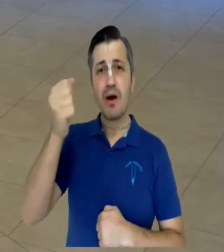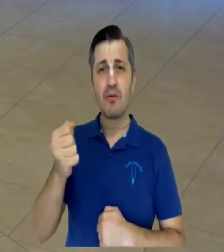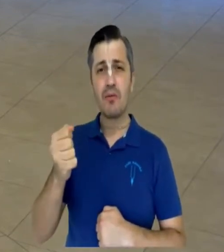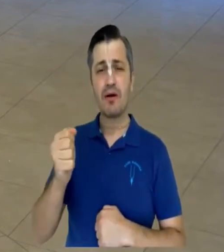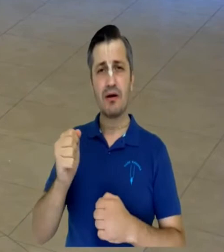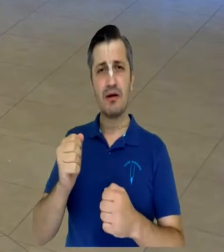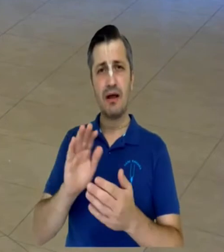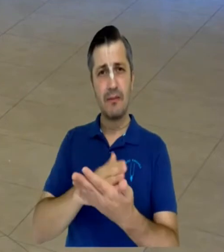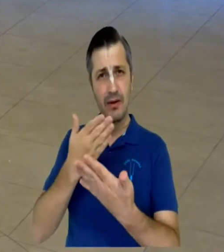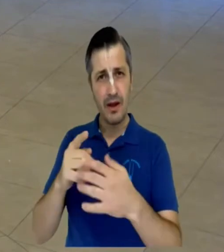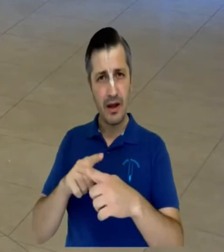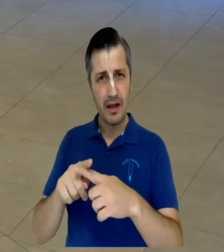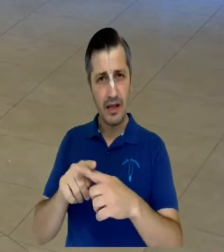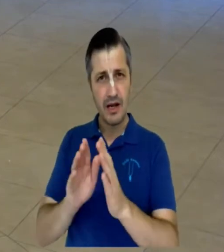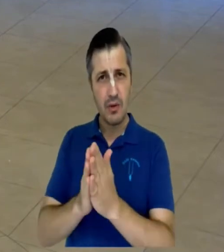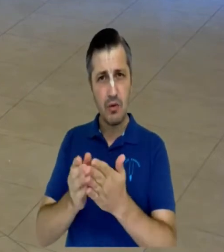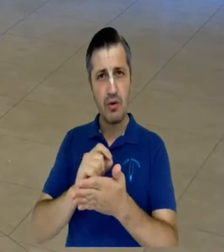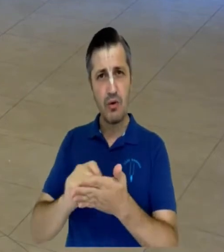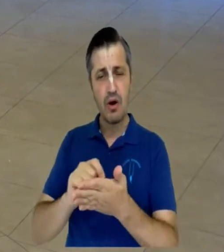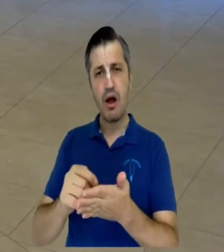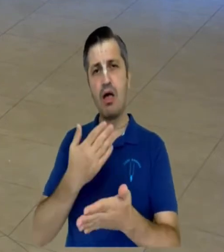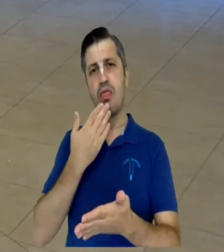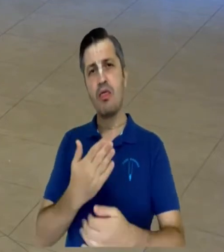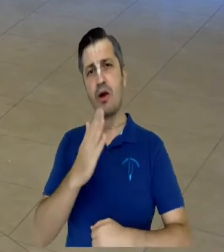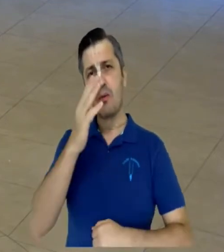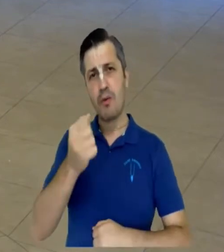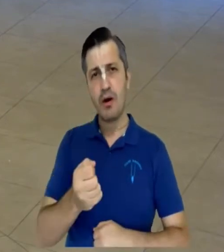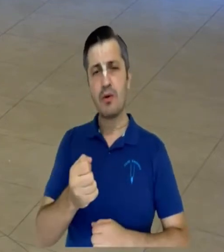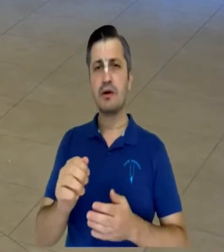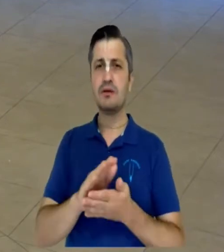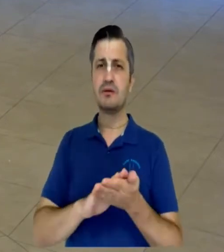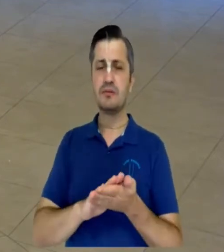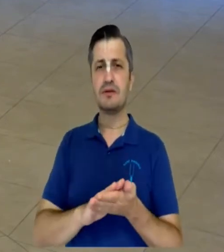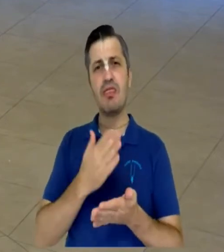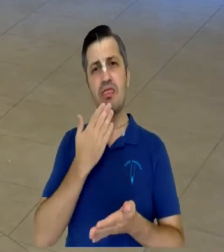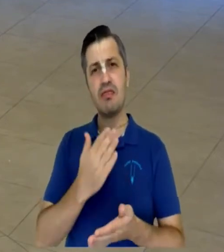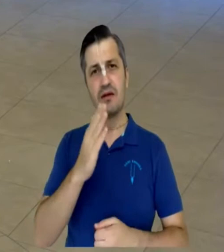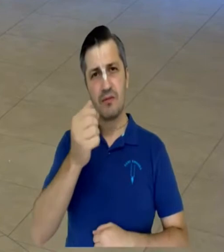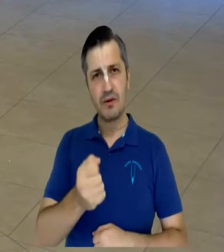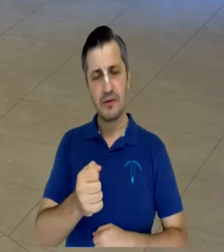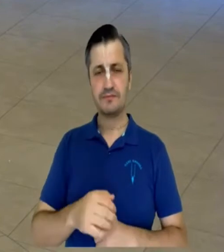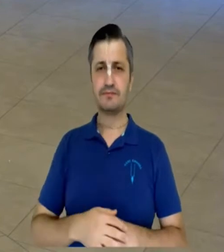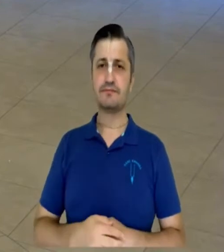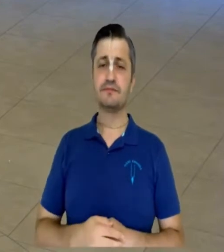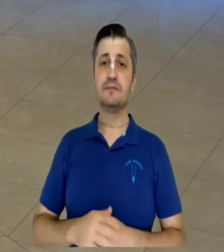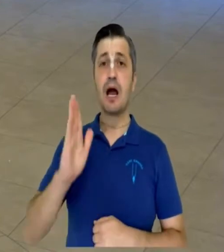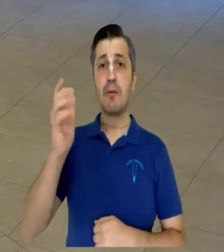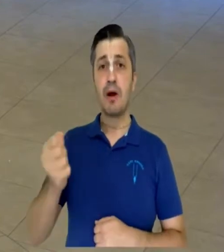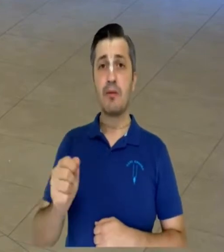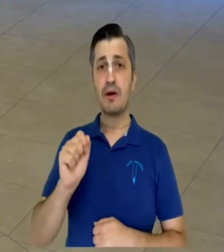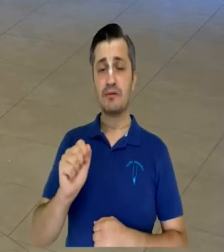easily accessible and digestible. So Srila Prabhupada is, in his purport,